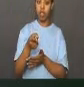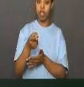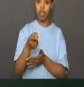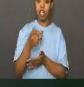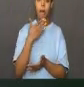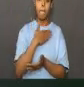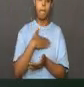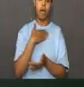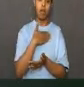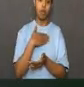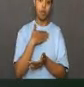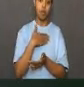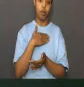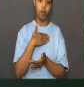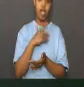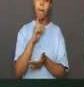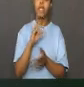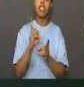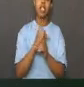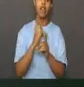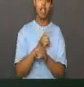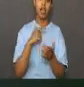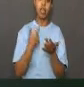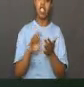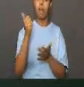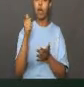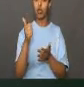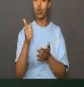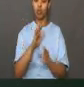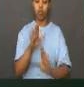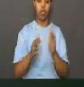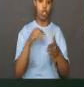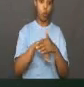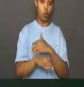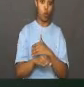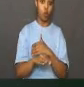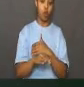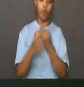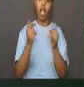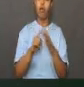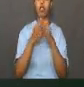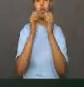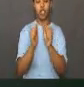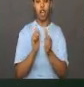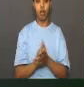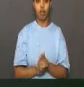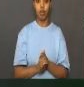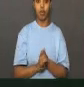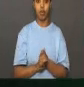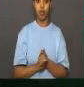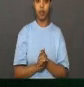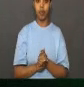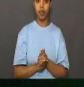you explain what happens in the 10 steps? You may begin now.